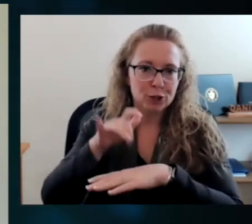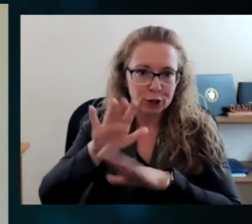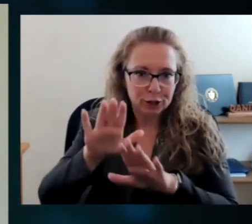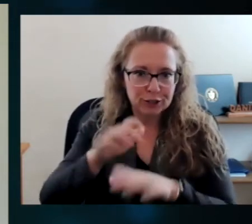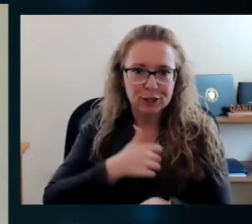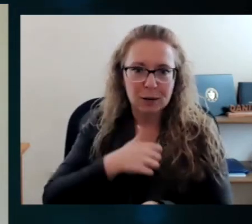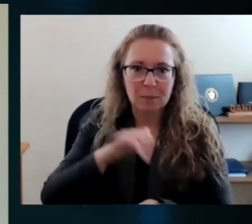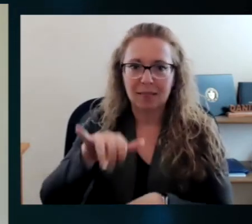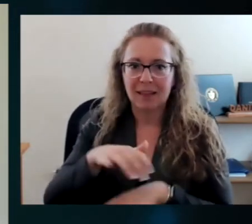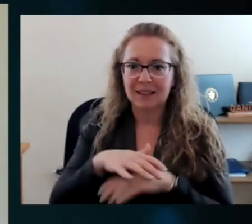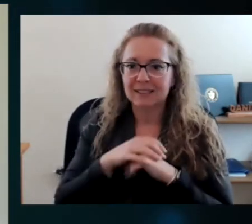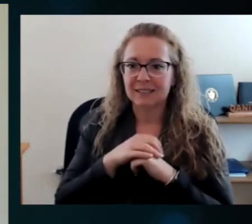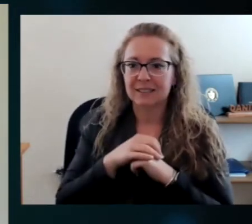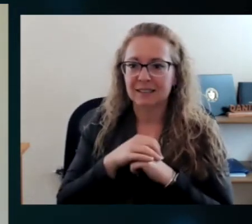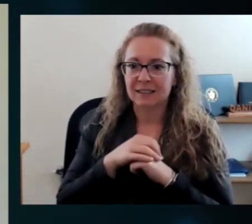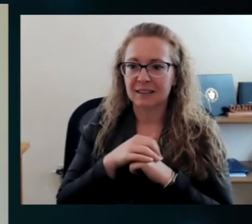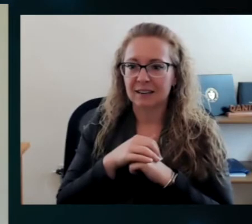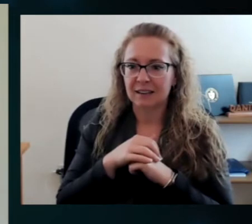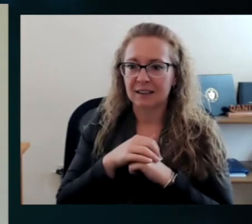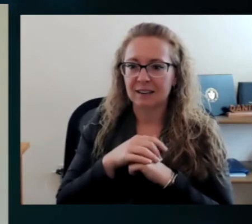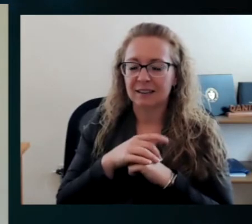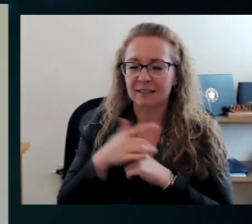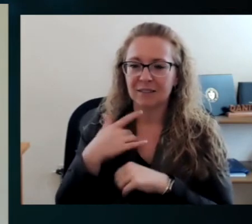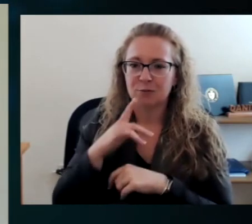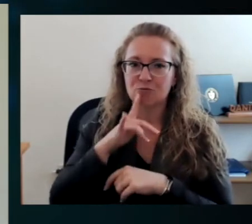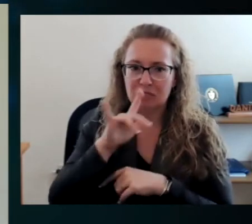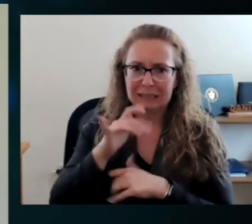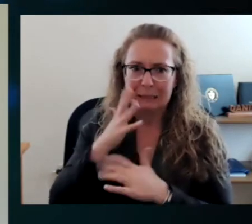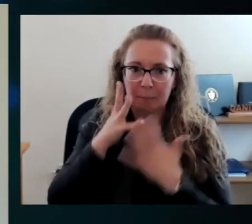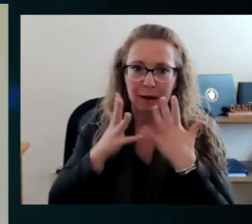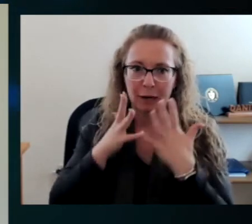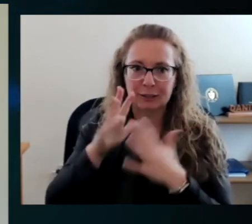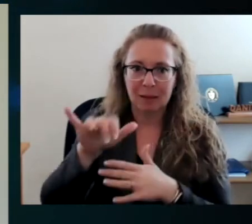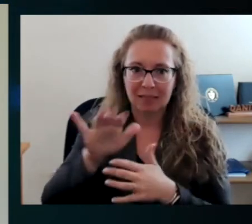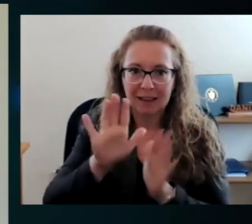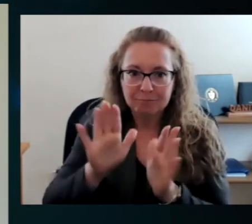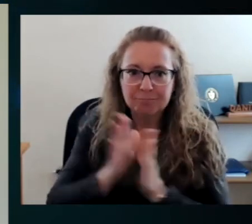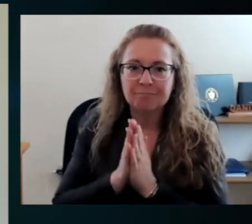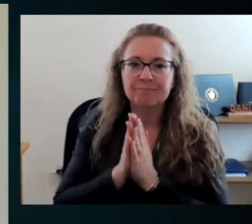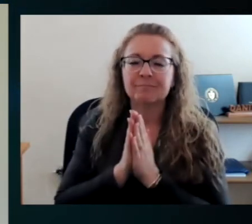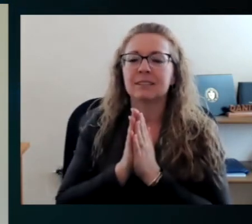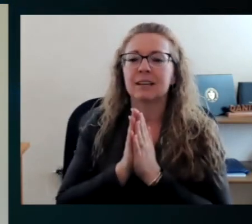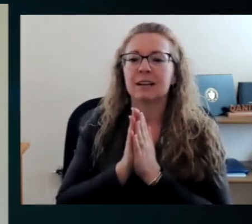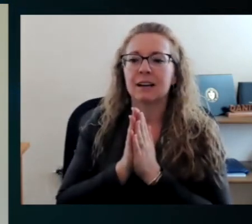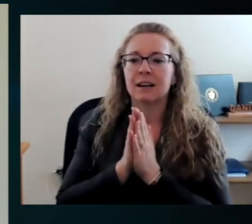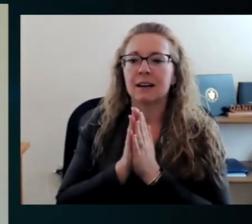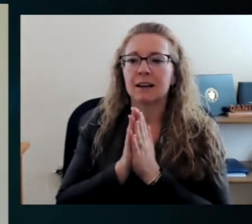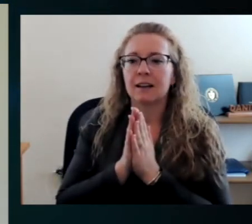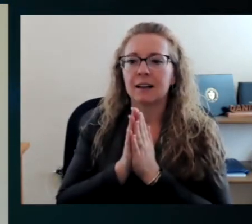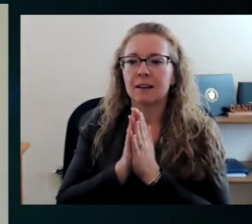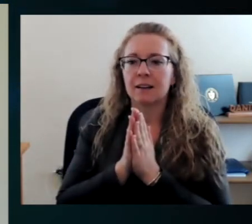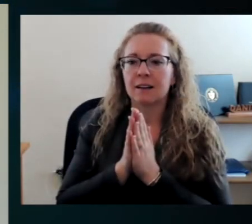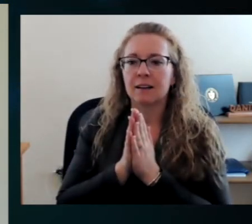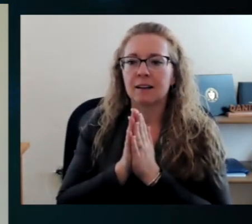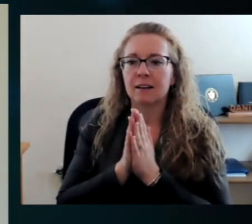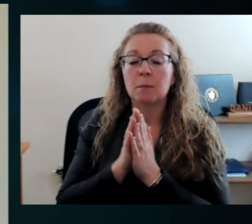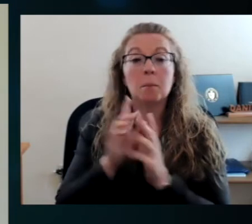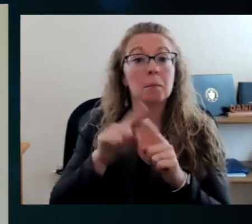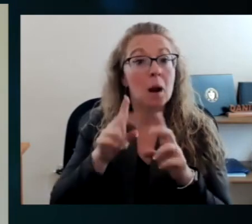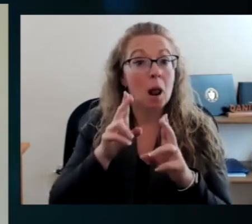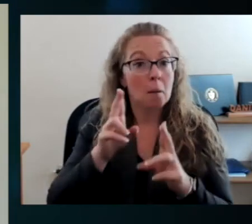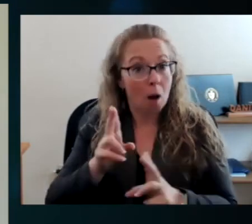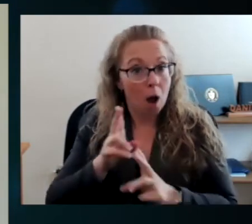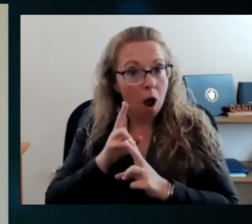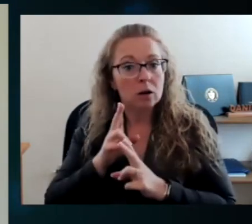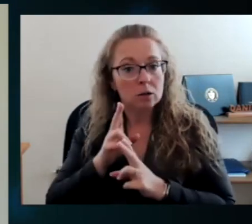ago. I feel like really embarrassed for doing this. I feel really honored to be part